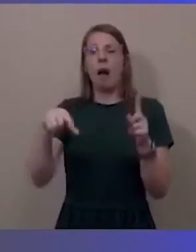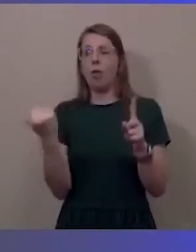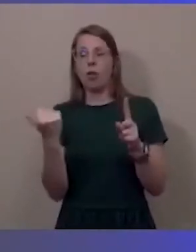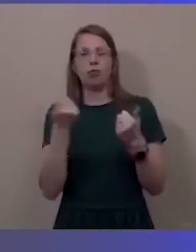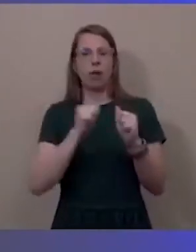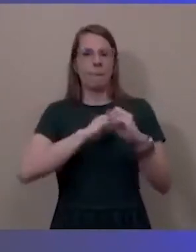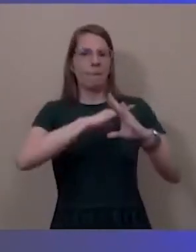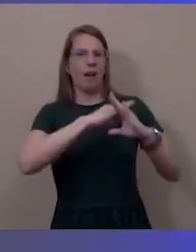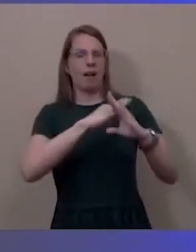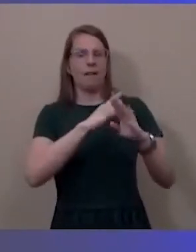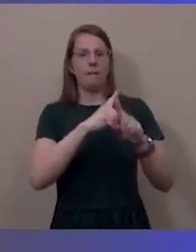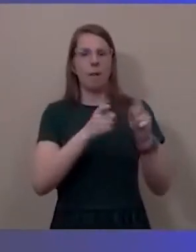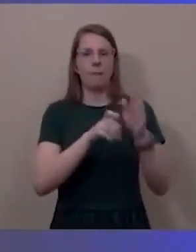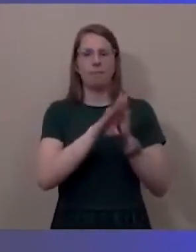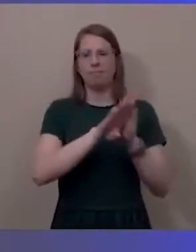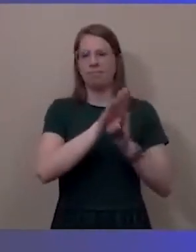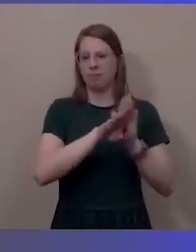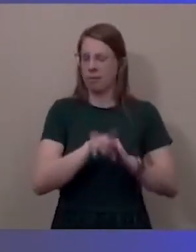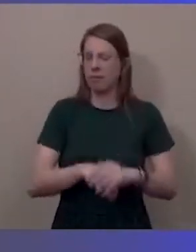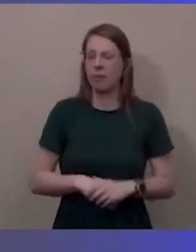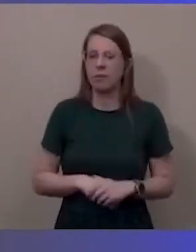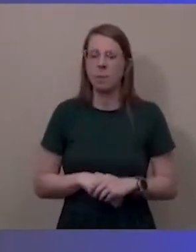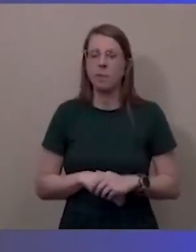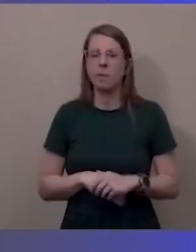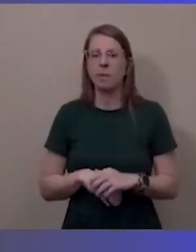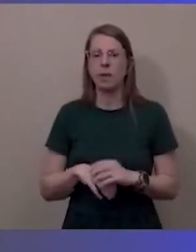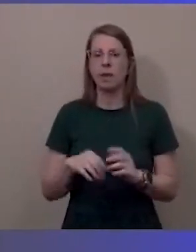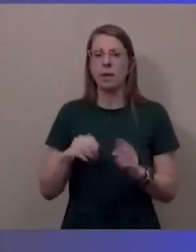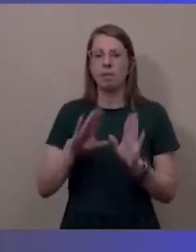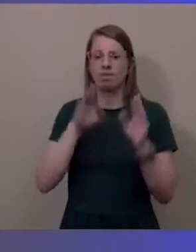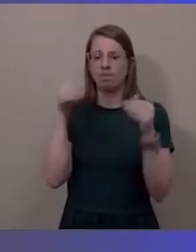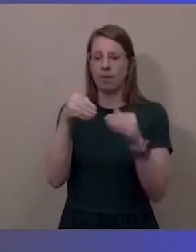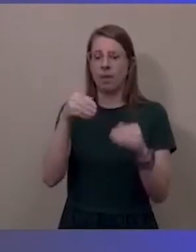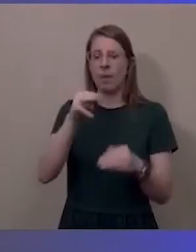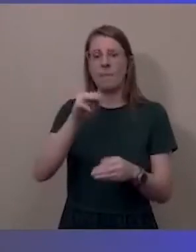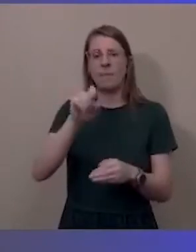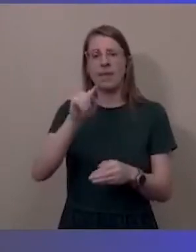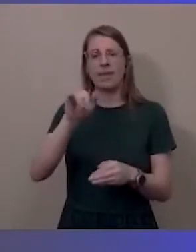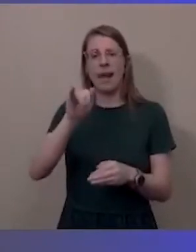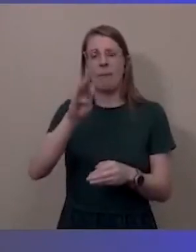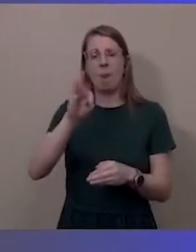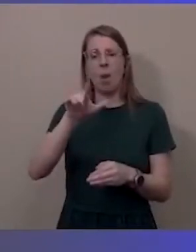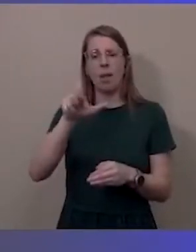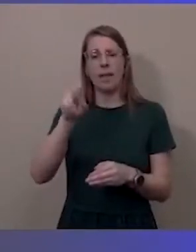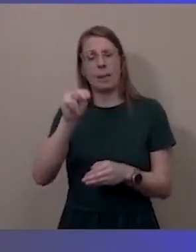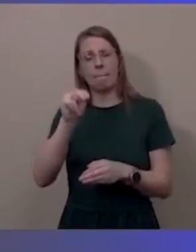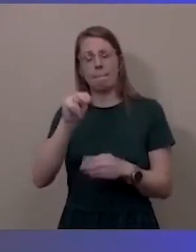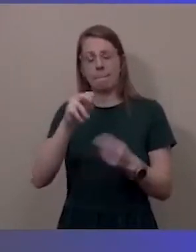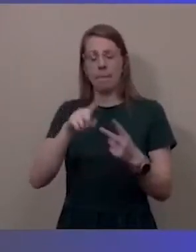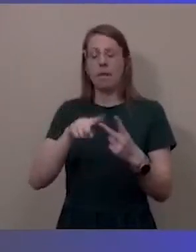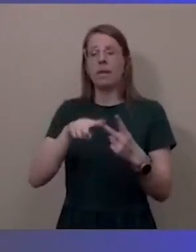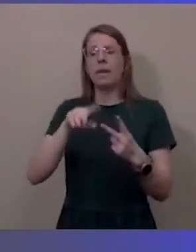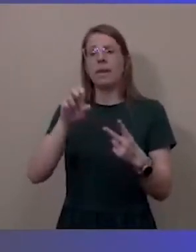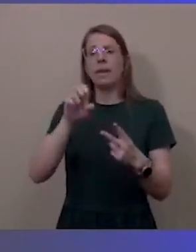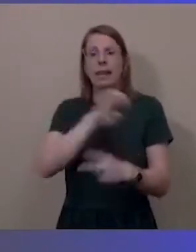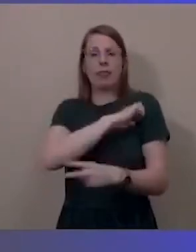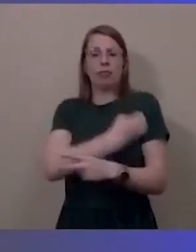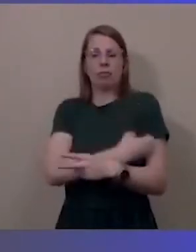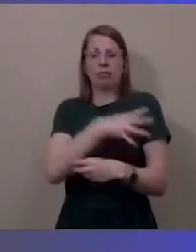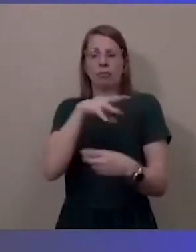those from building up. We're targeting metabolism and energetics of the cells.